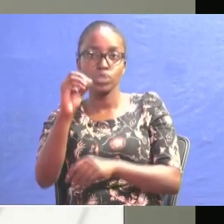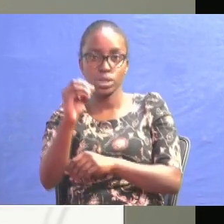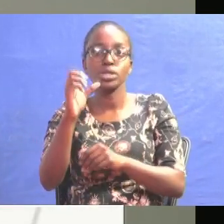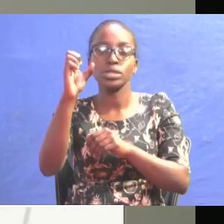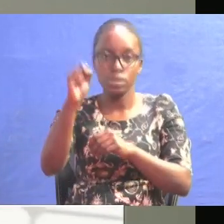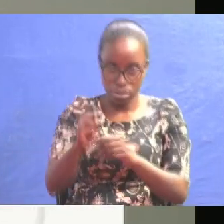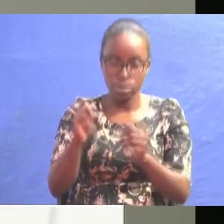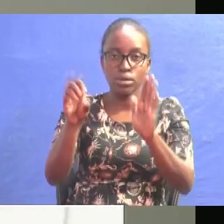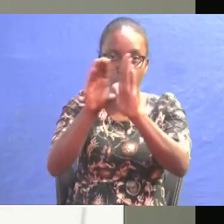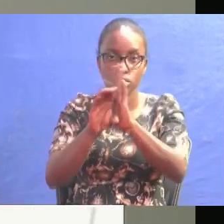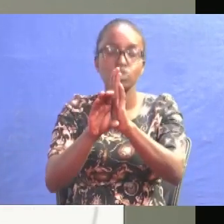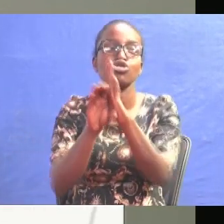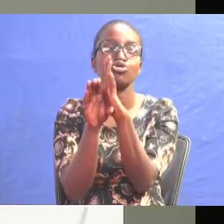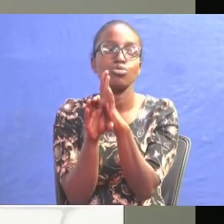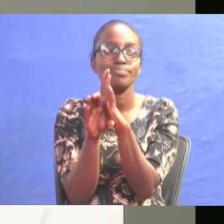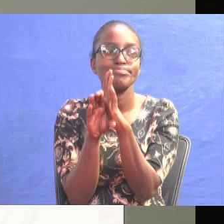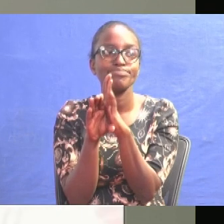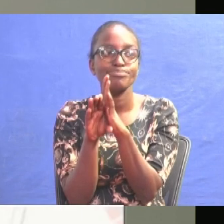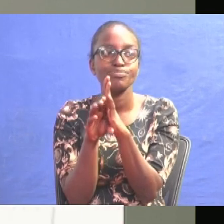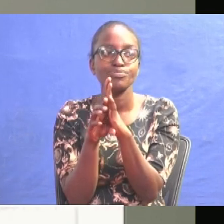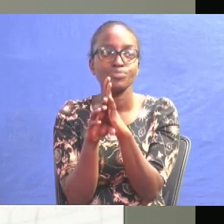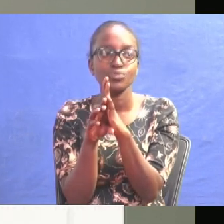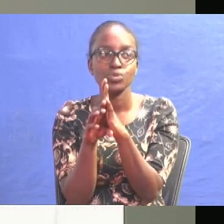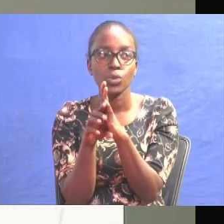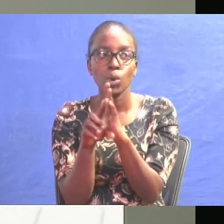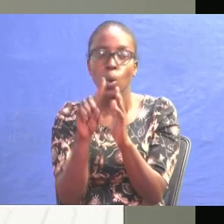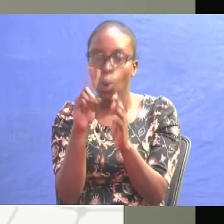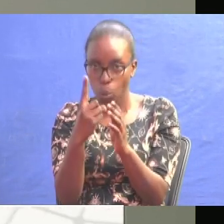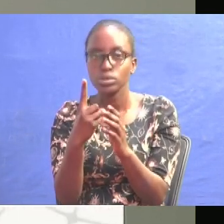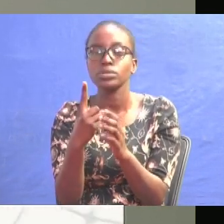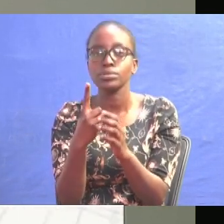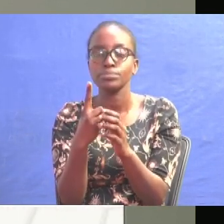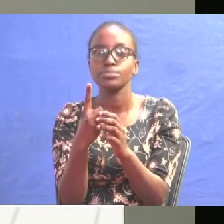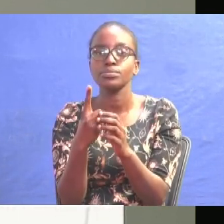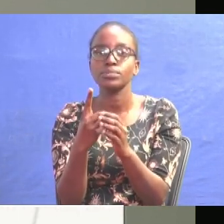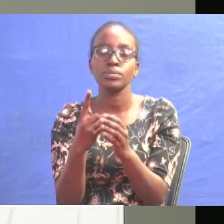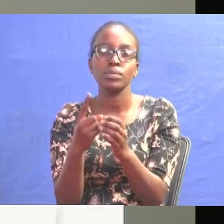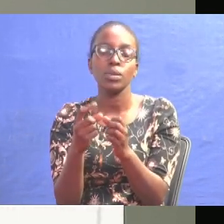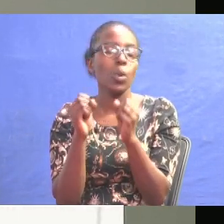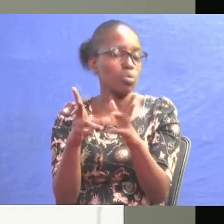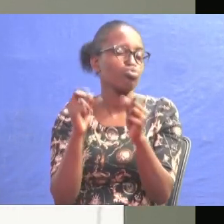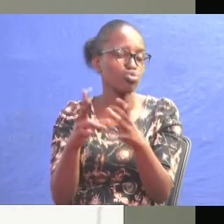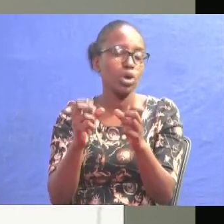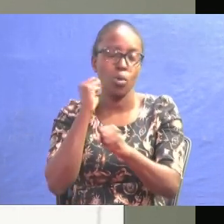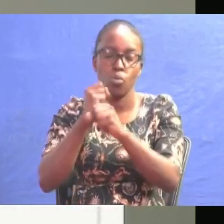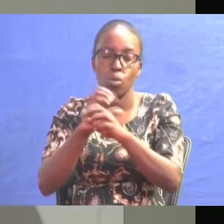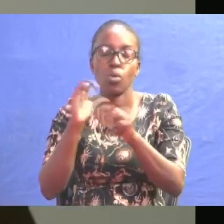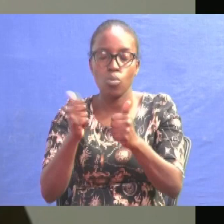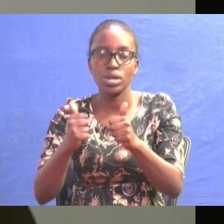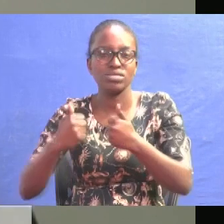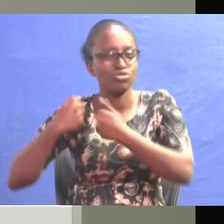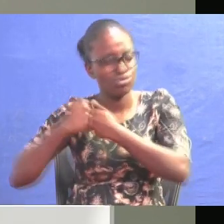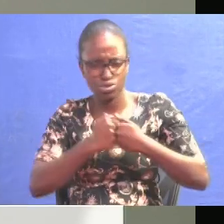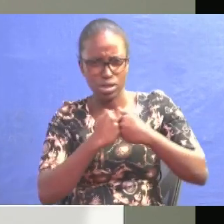got actually. Because the devolution has really worked. And besides the challenges that we